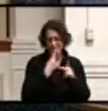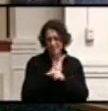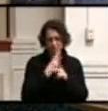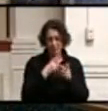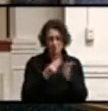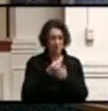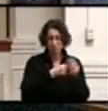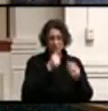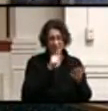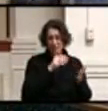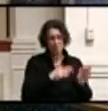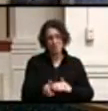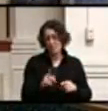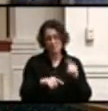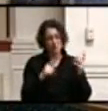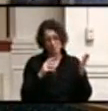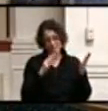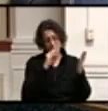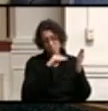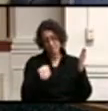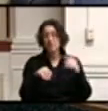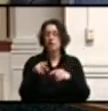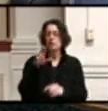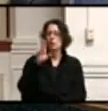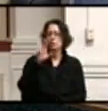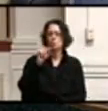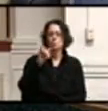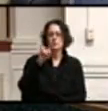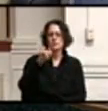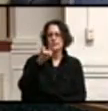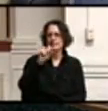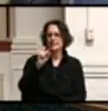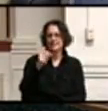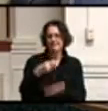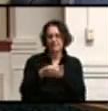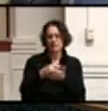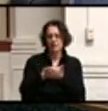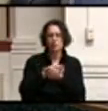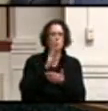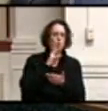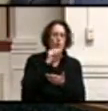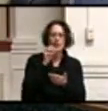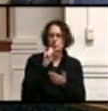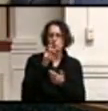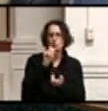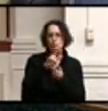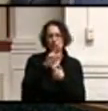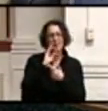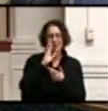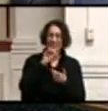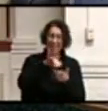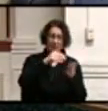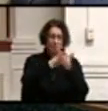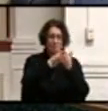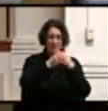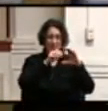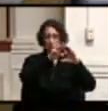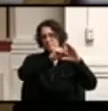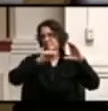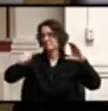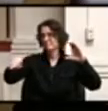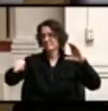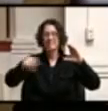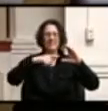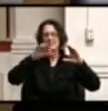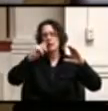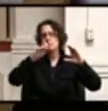something that I would be looking at out of the utilities fund and water and sewer. Out of capital, I would expect